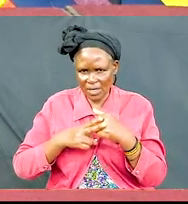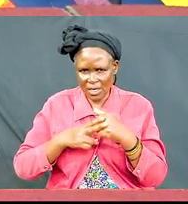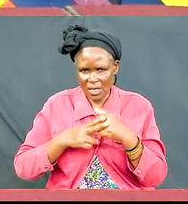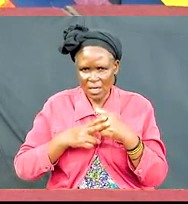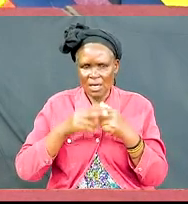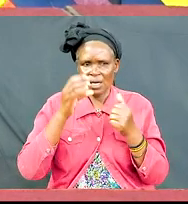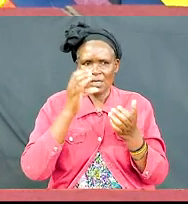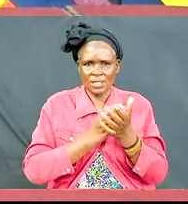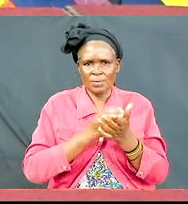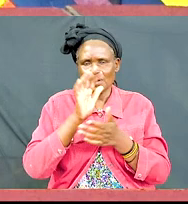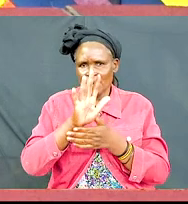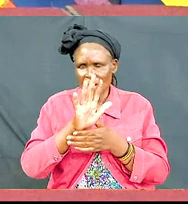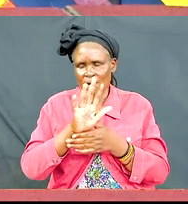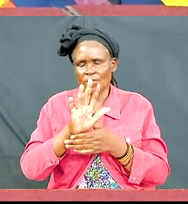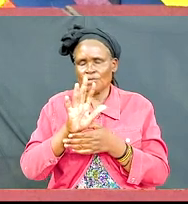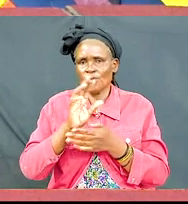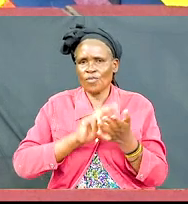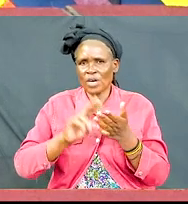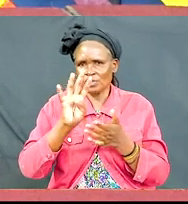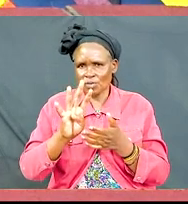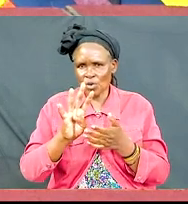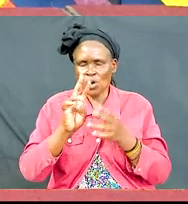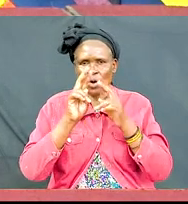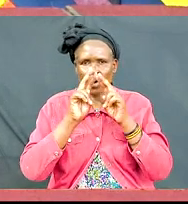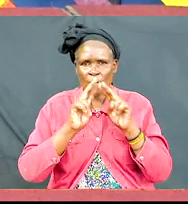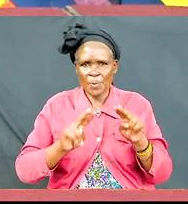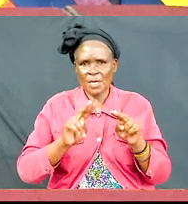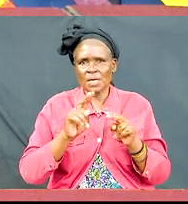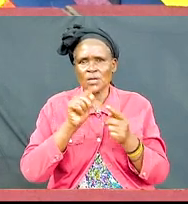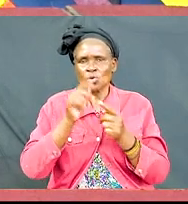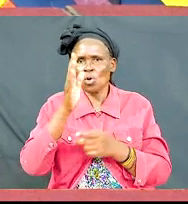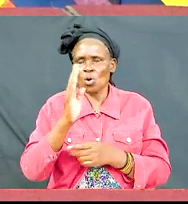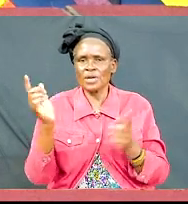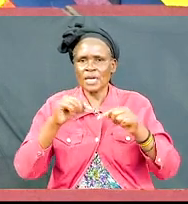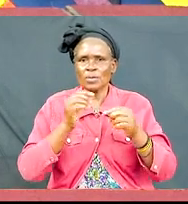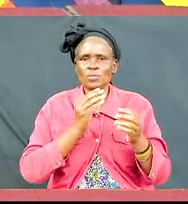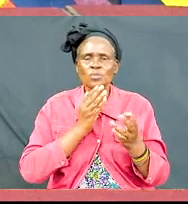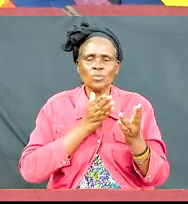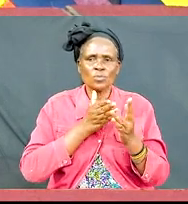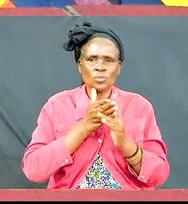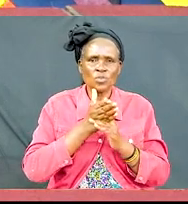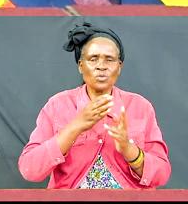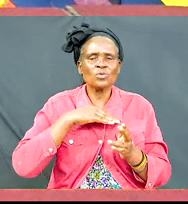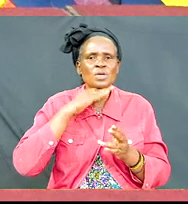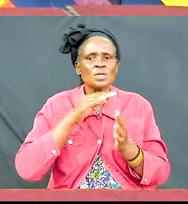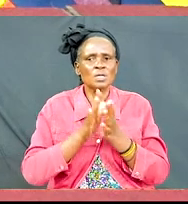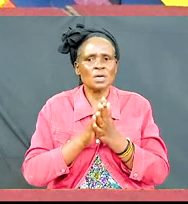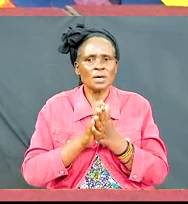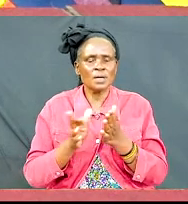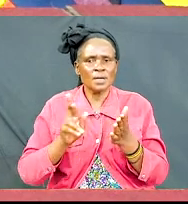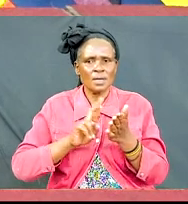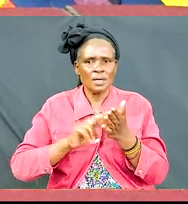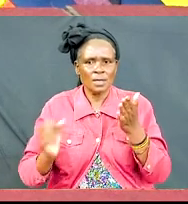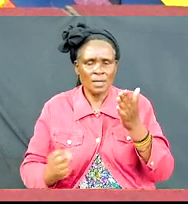5 verse 4 to 5. Peace with God came through the death and the resurrection that we